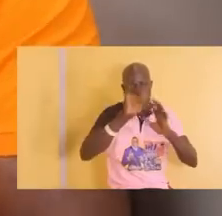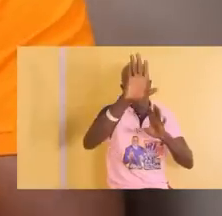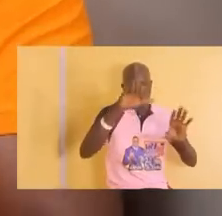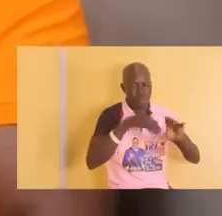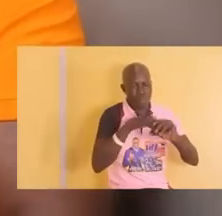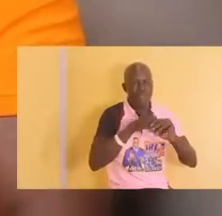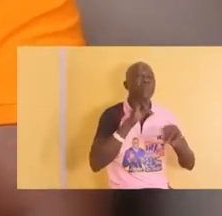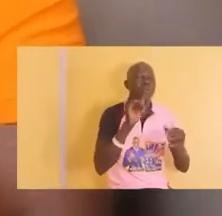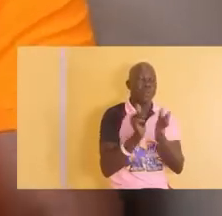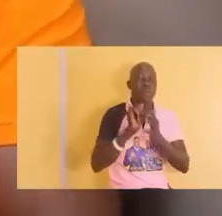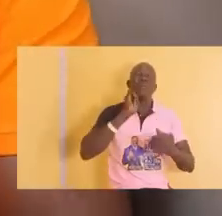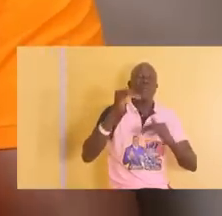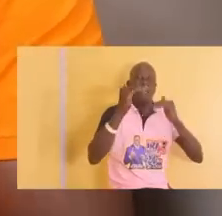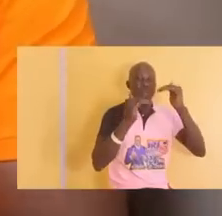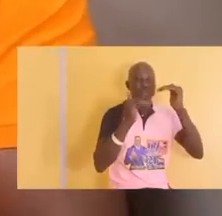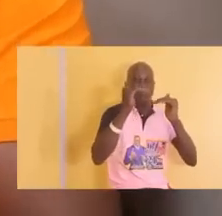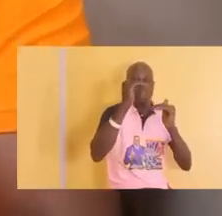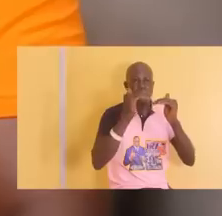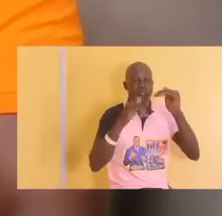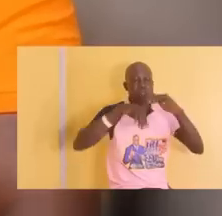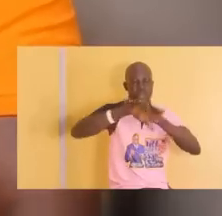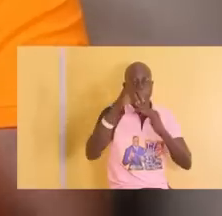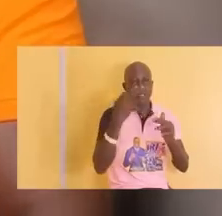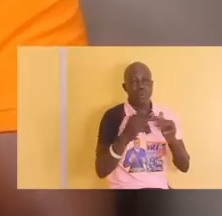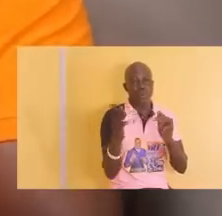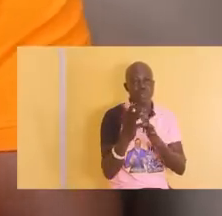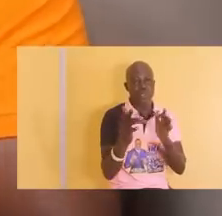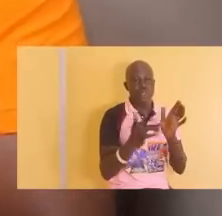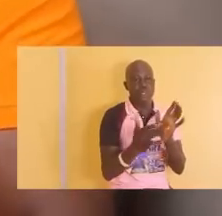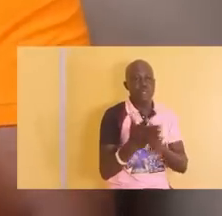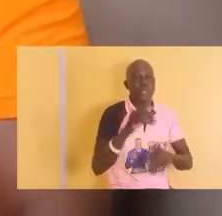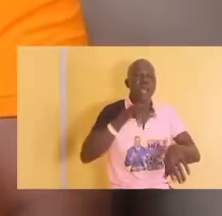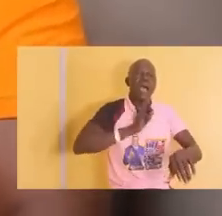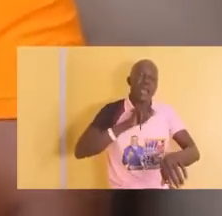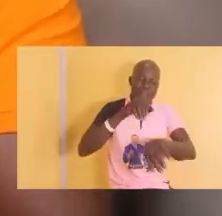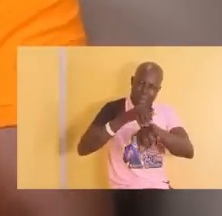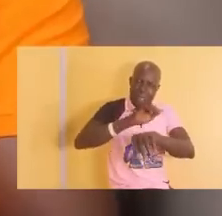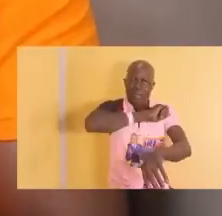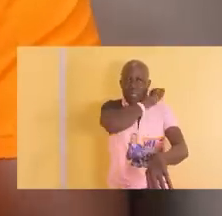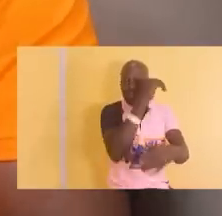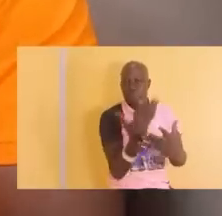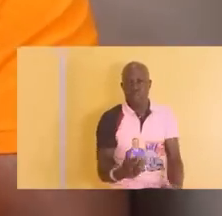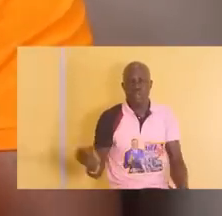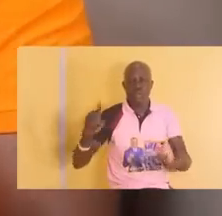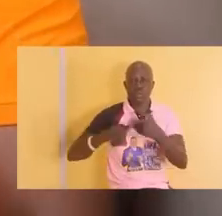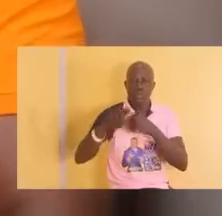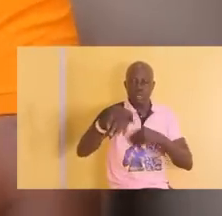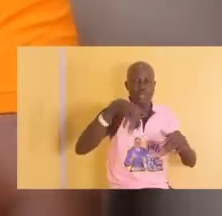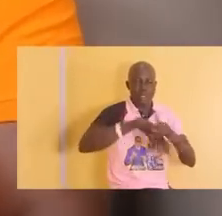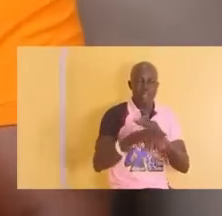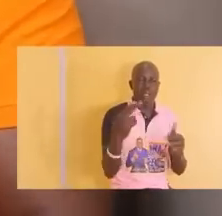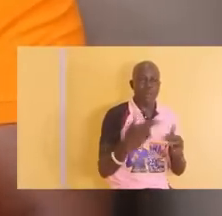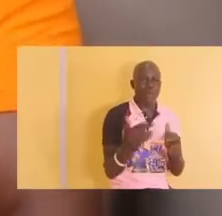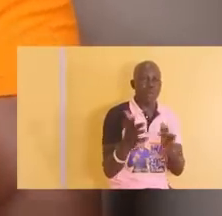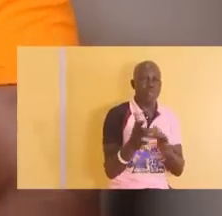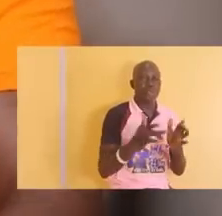marriage, they are making us be balanced in the name of Jesus. I send solution to it in the name